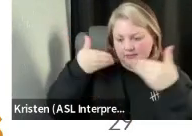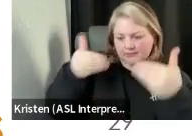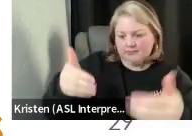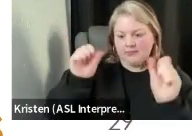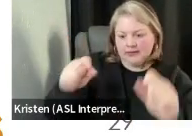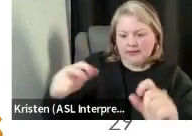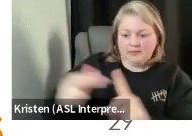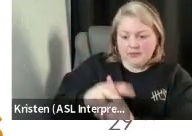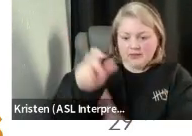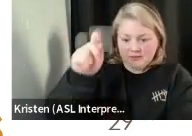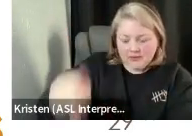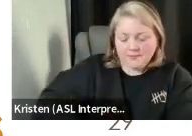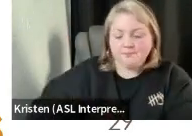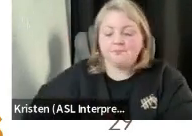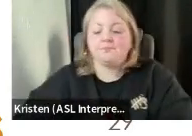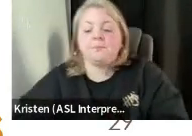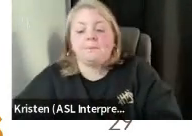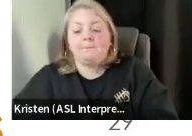And Marlon.